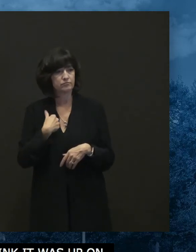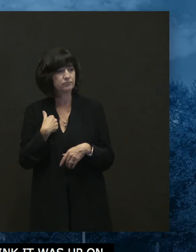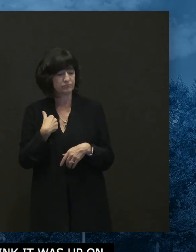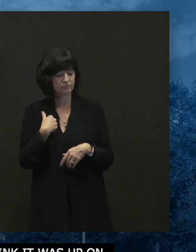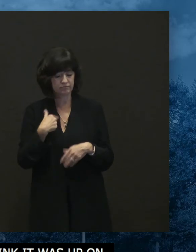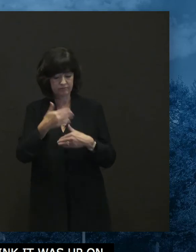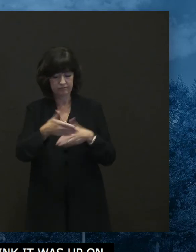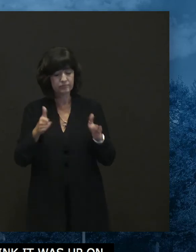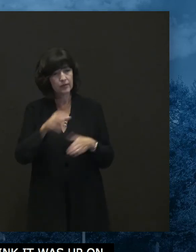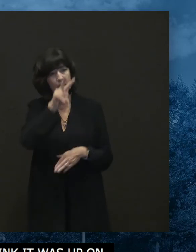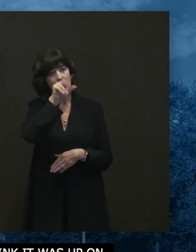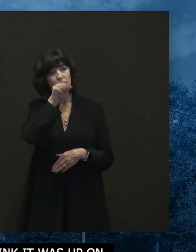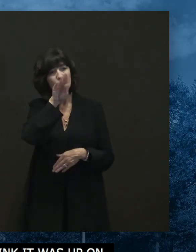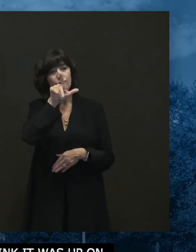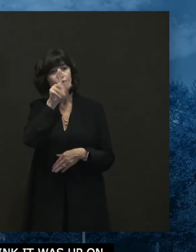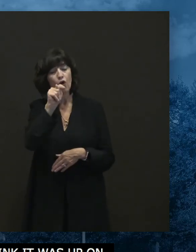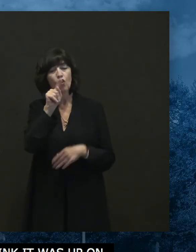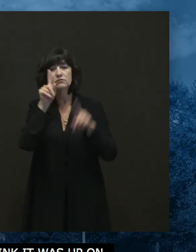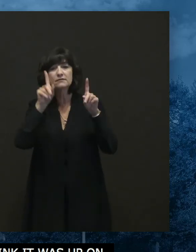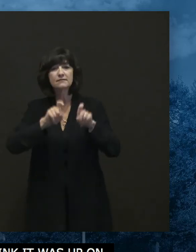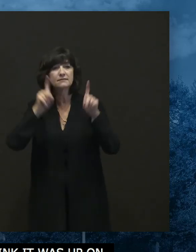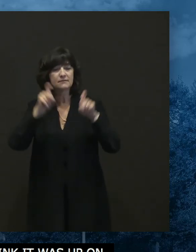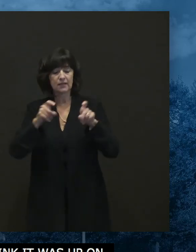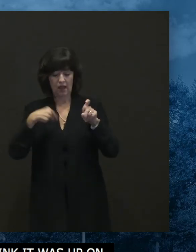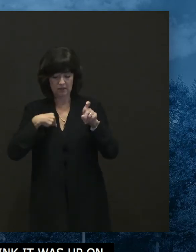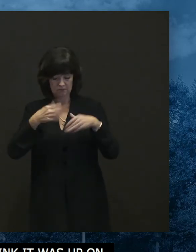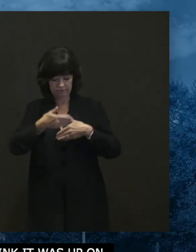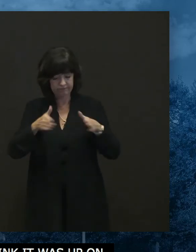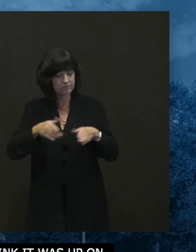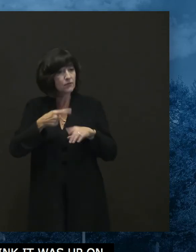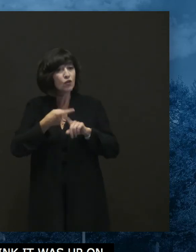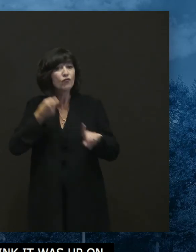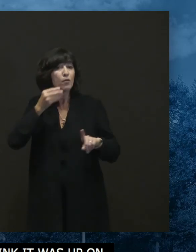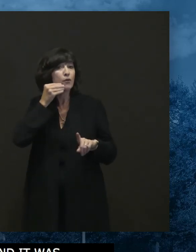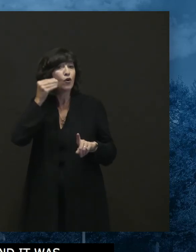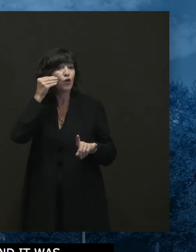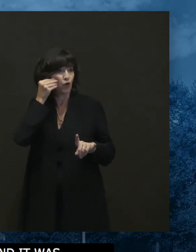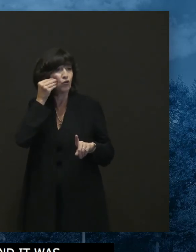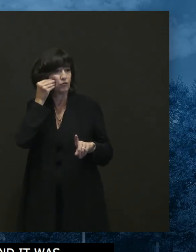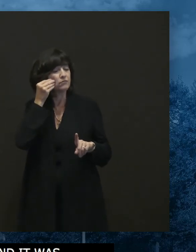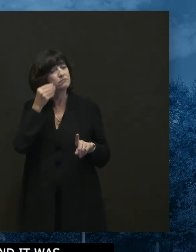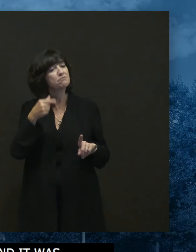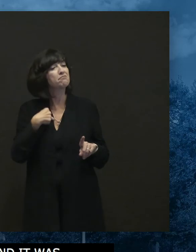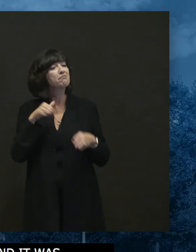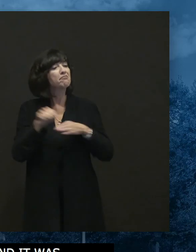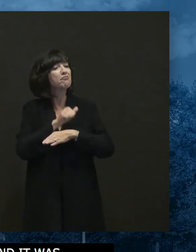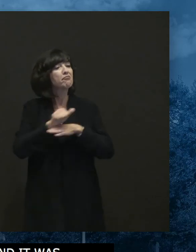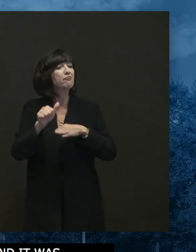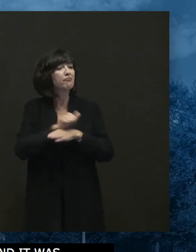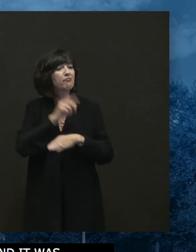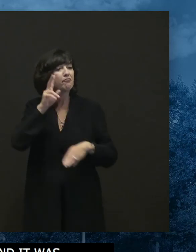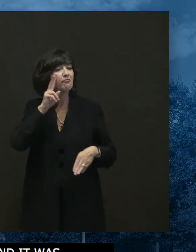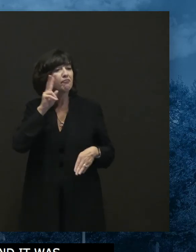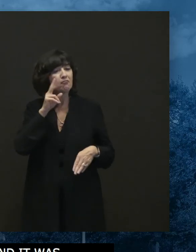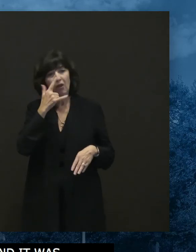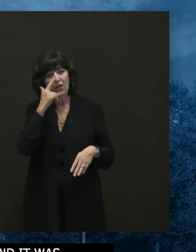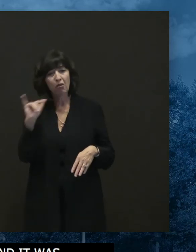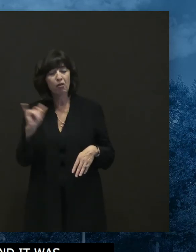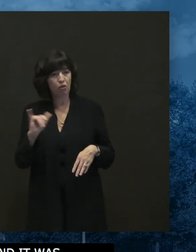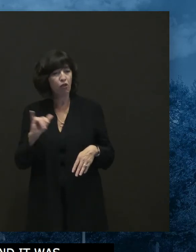Yep. The Vault test, AJ, which is the test that we were using for teachers and staff and educators,